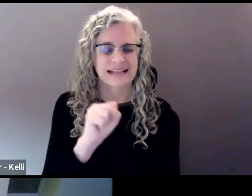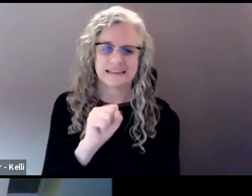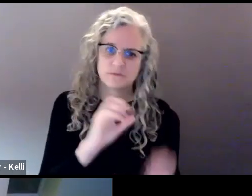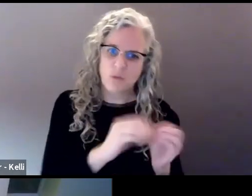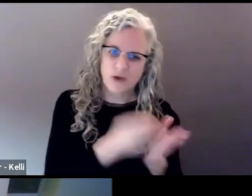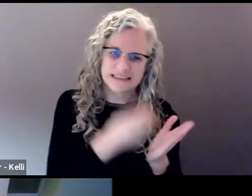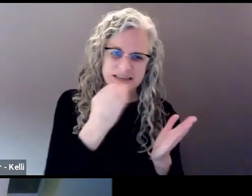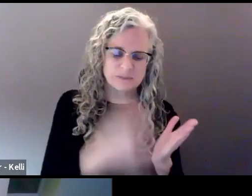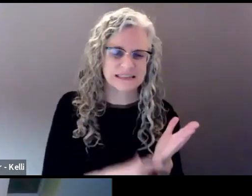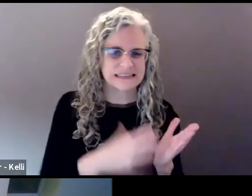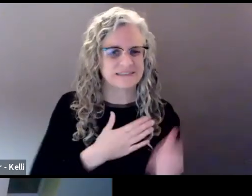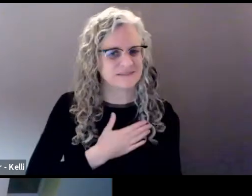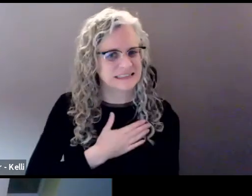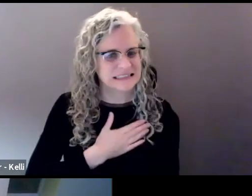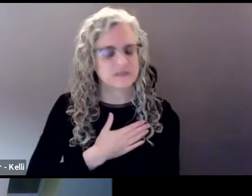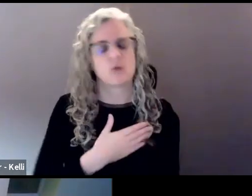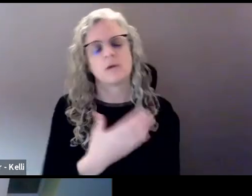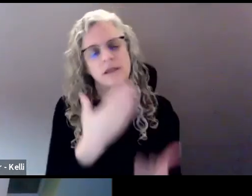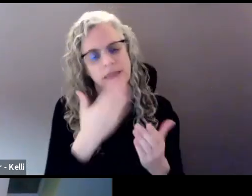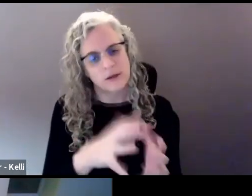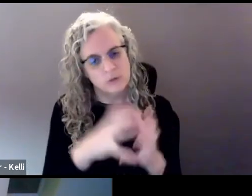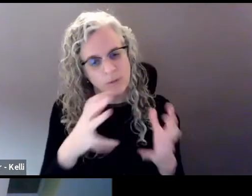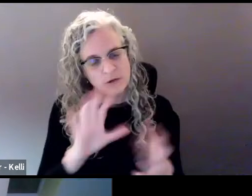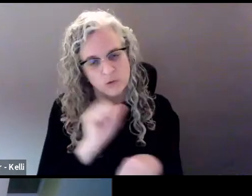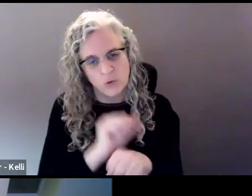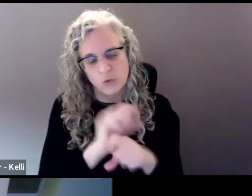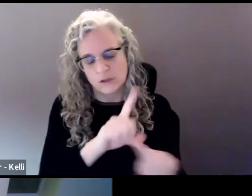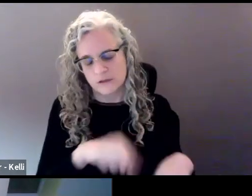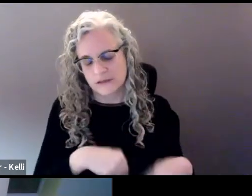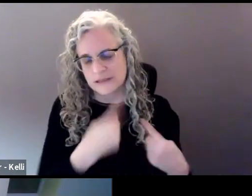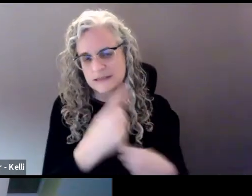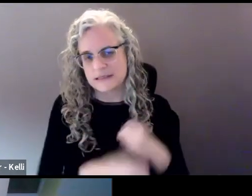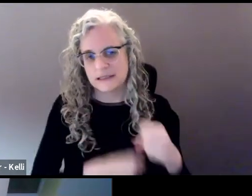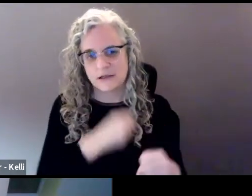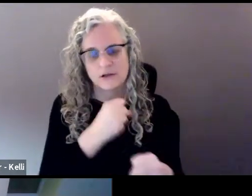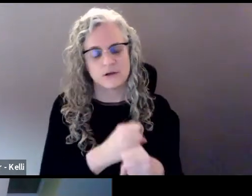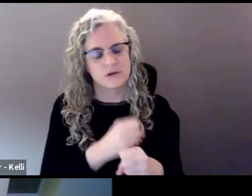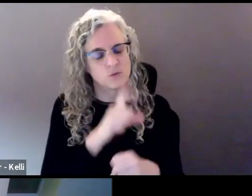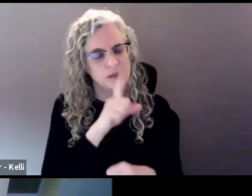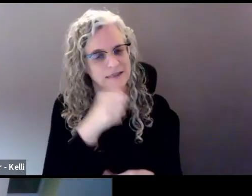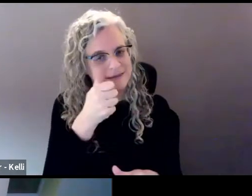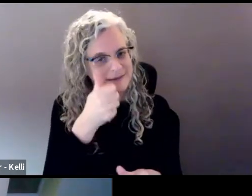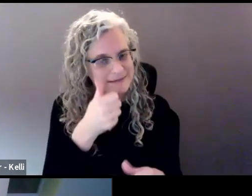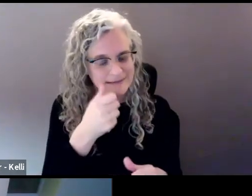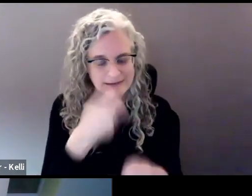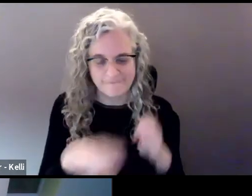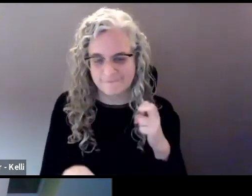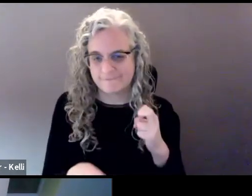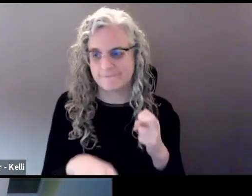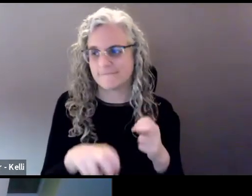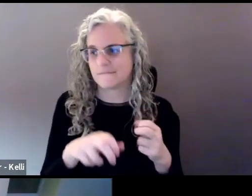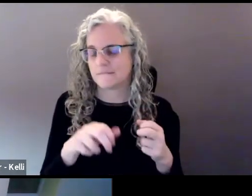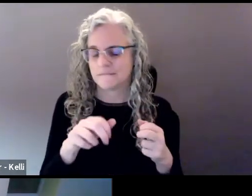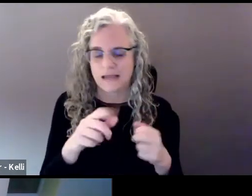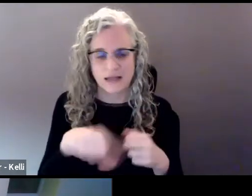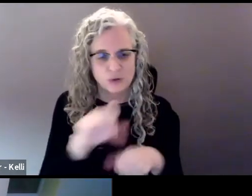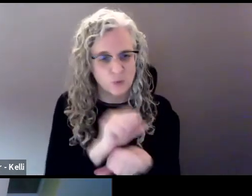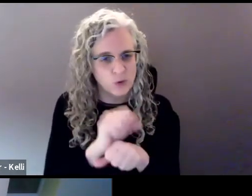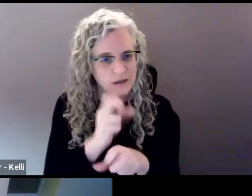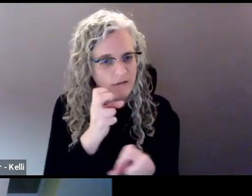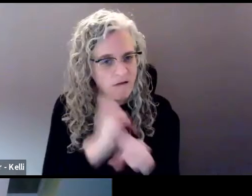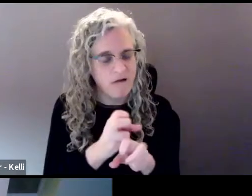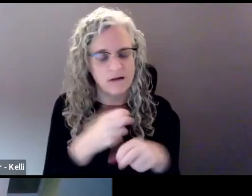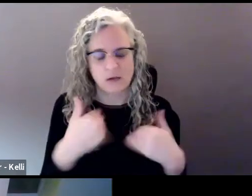very trying year. I do understand that you folks are really working hard, and we appreciate